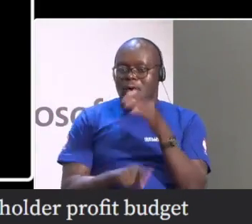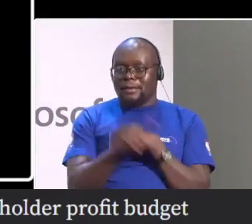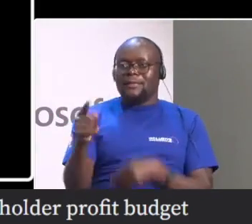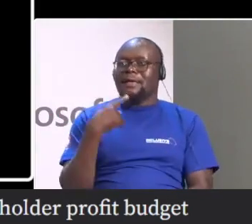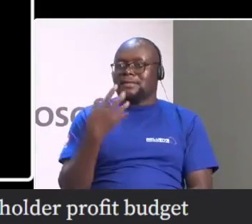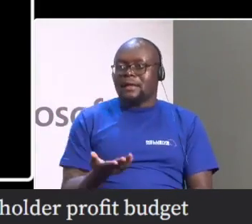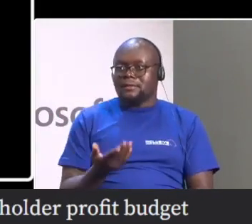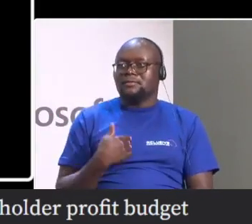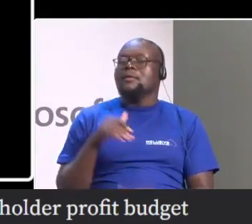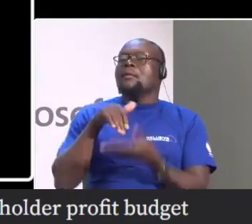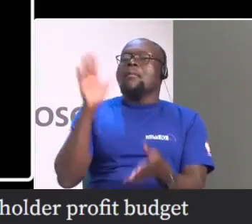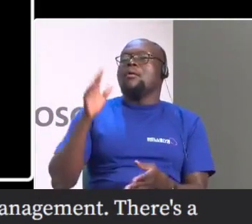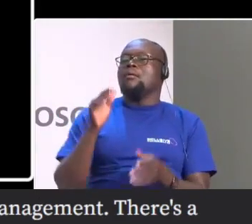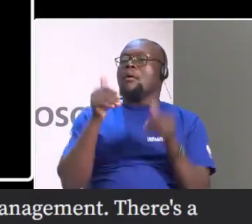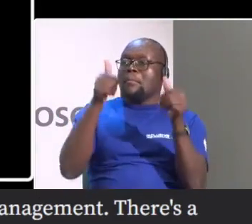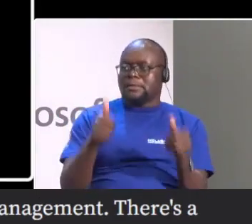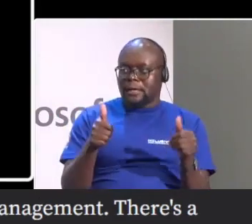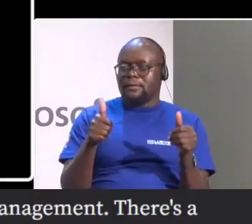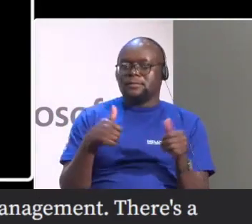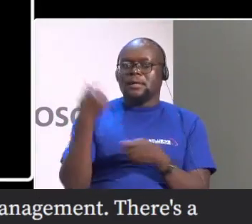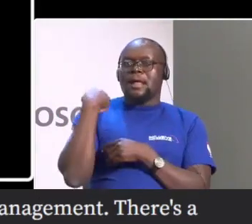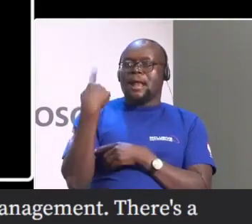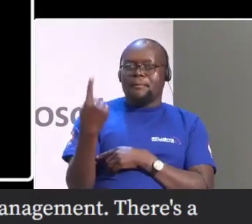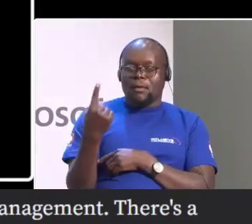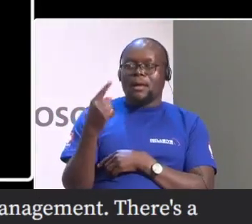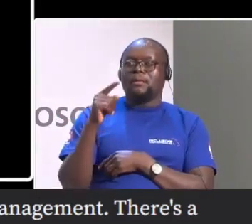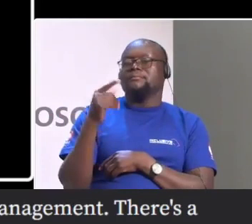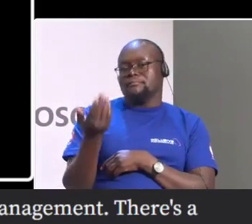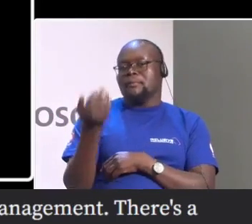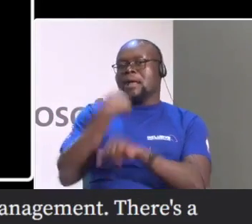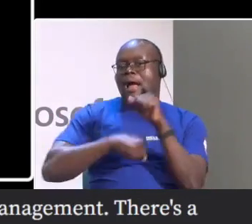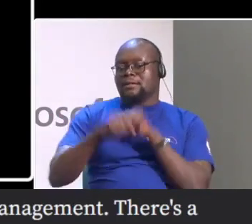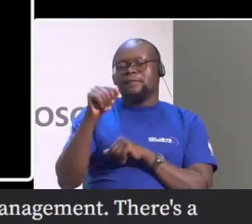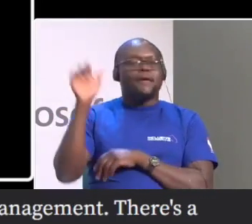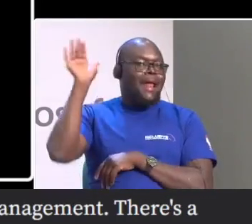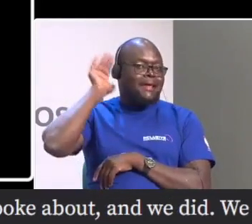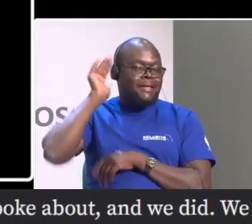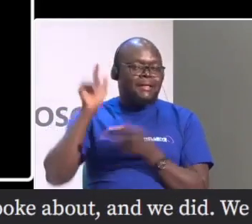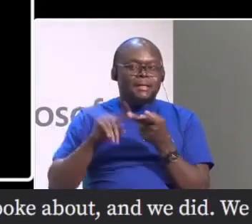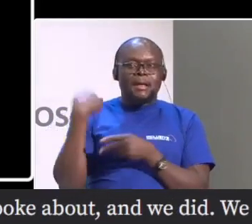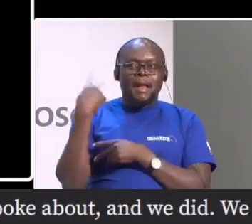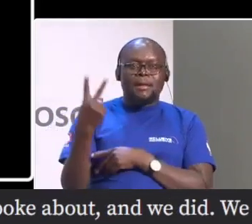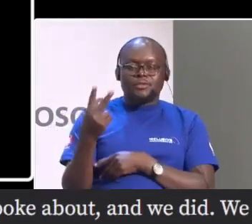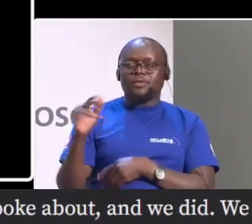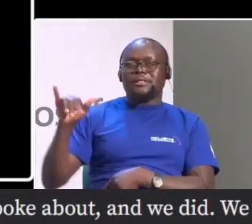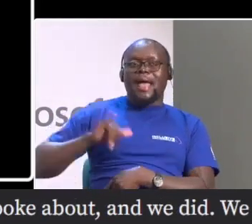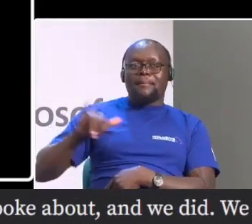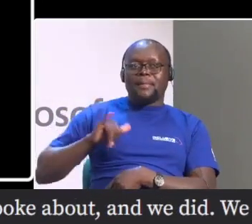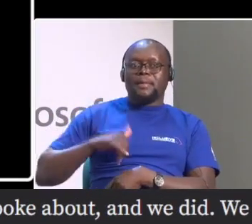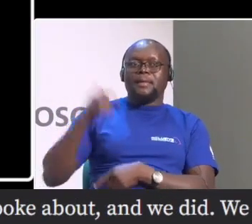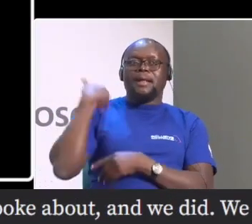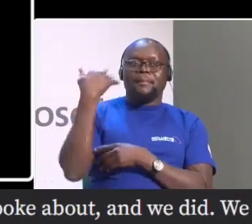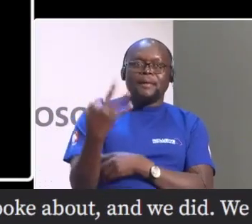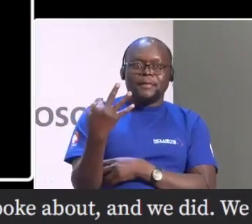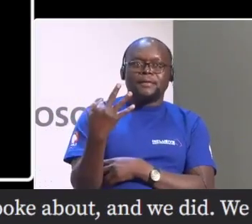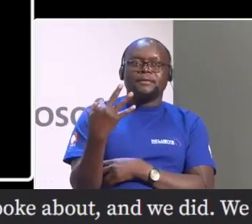said, thousands of post-it notes. Number 1 attribute was active listening. Number 2 was empathy. Number